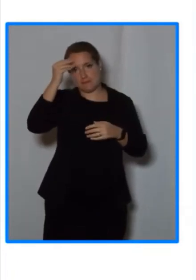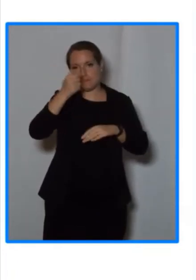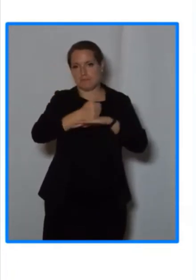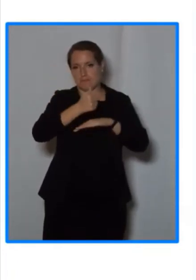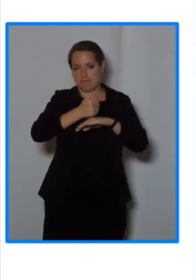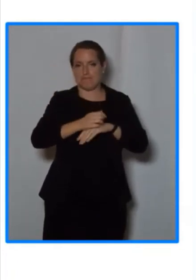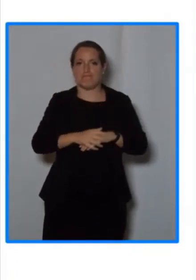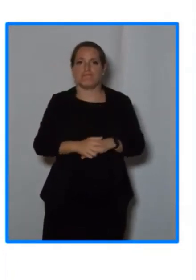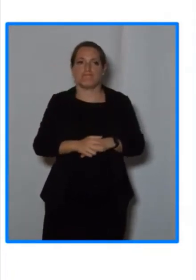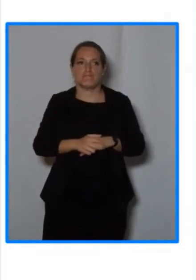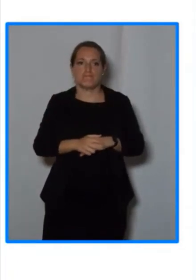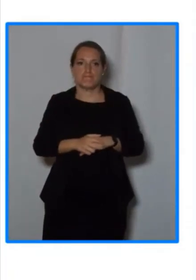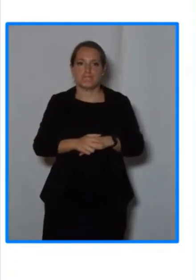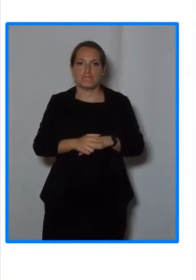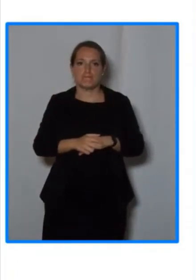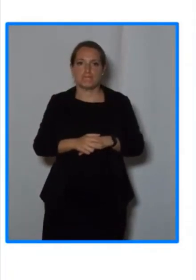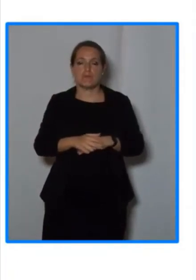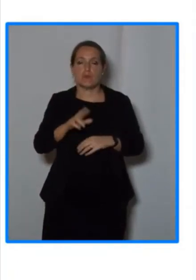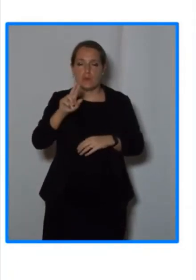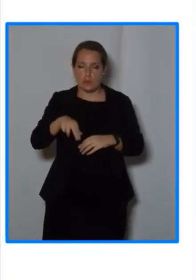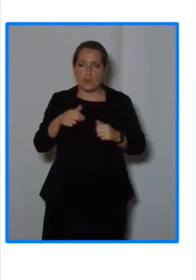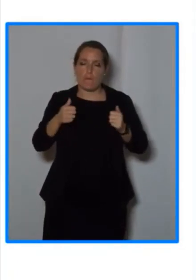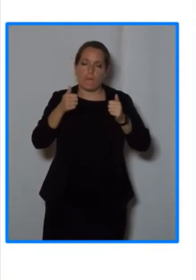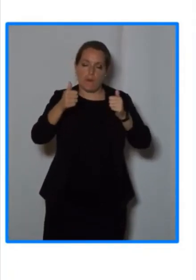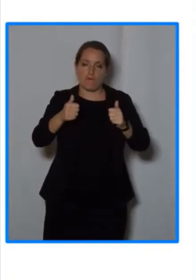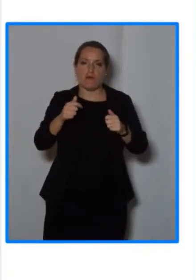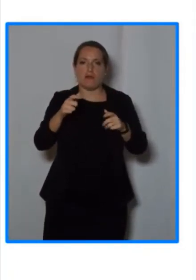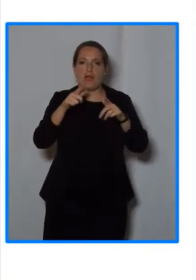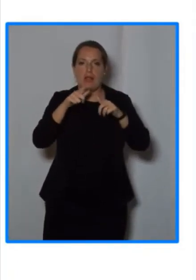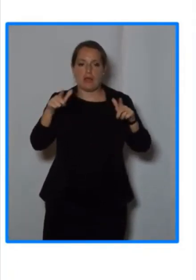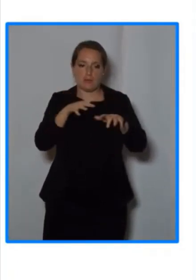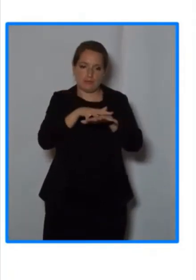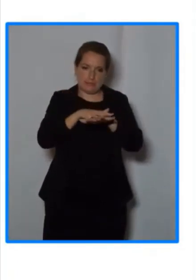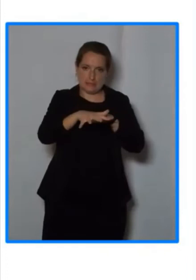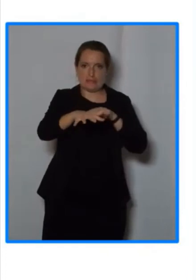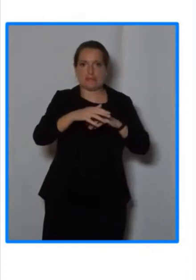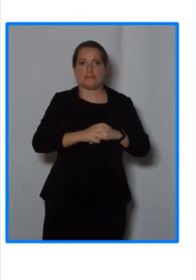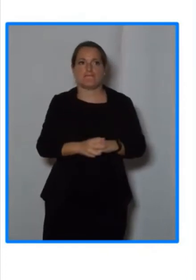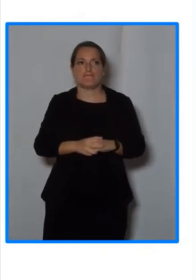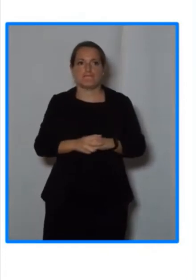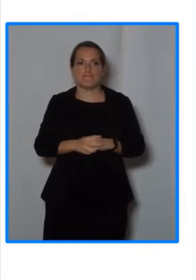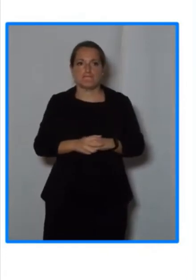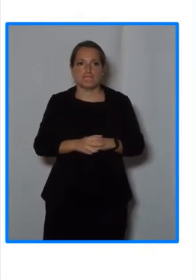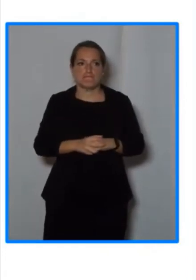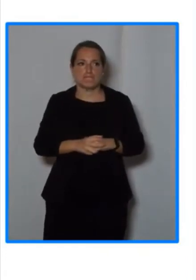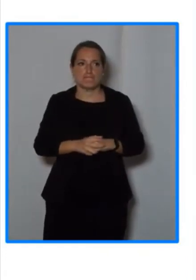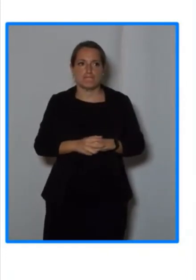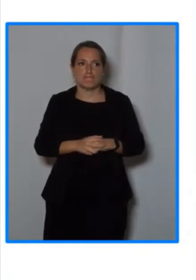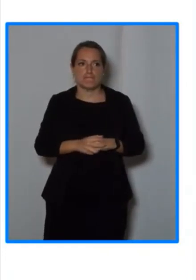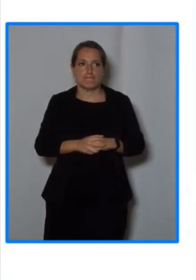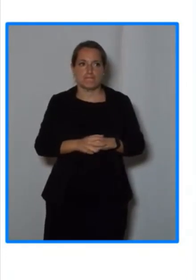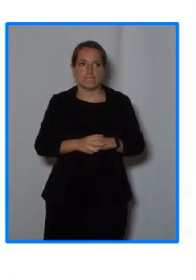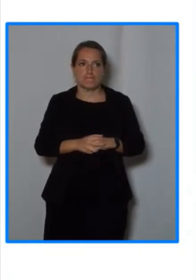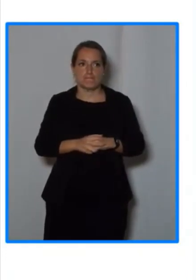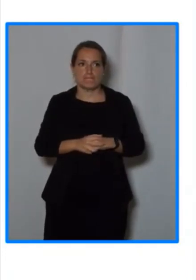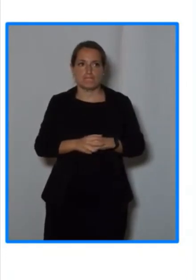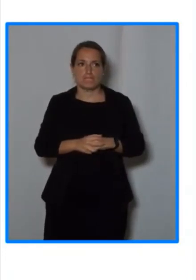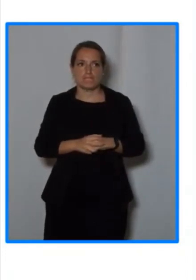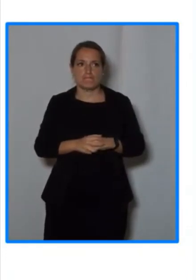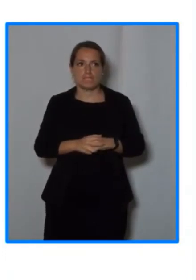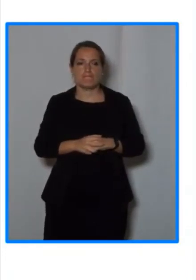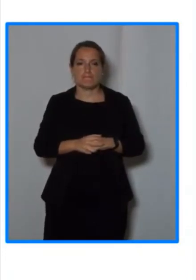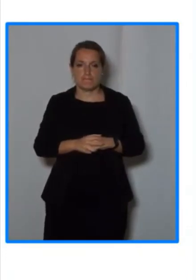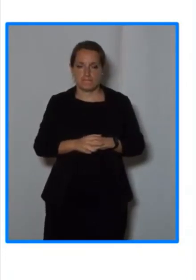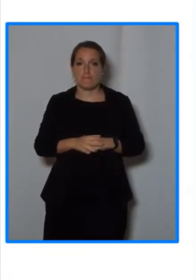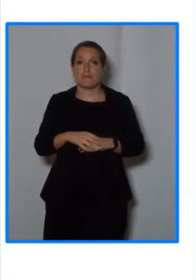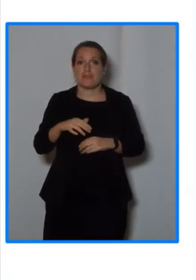And lastly, the responsibilities on accessibility do not stop with development teams and content creators. If